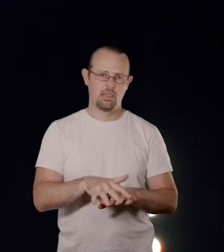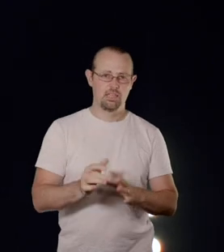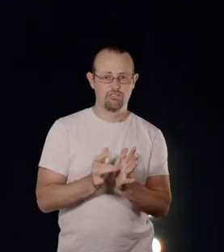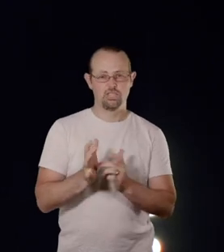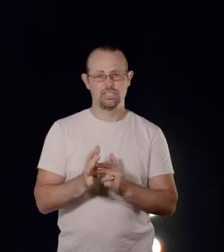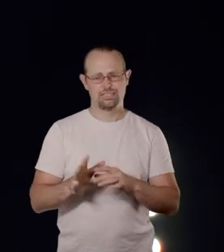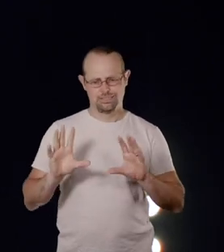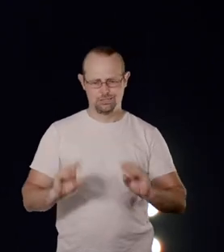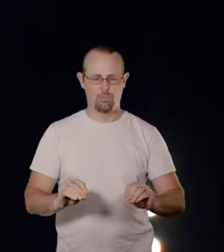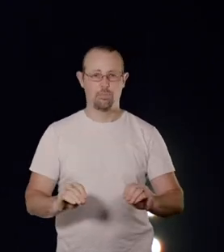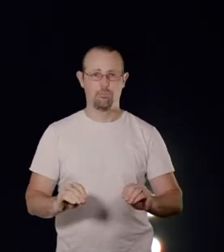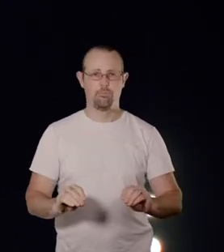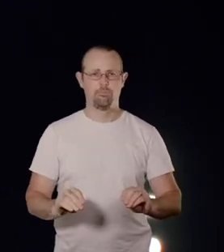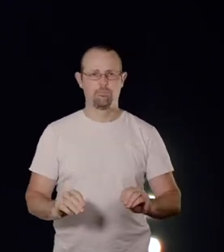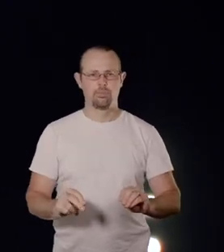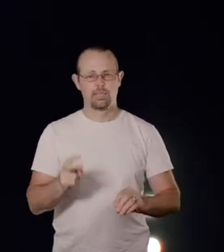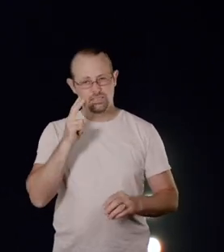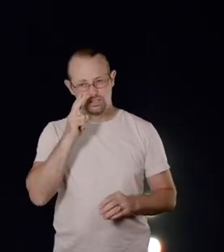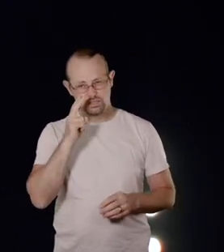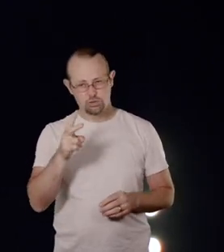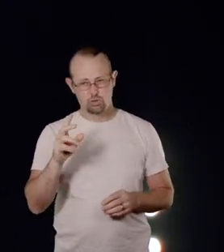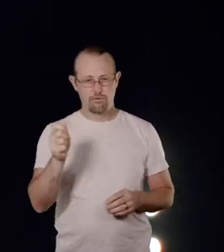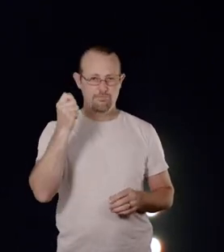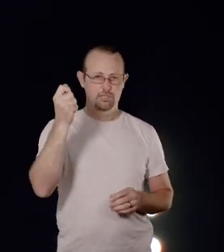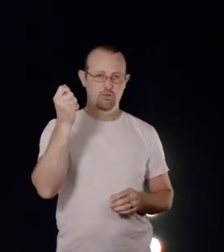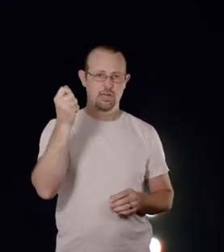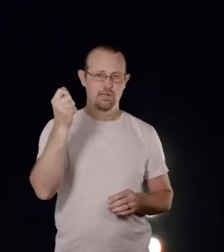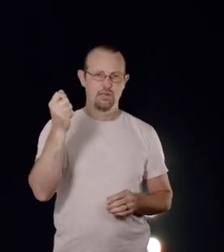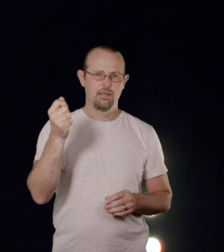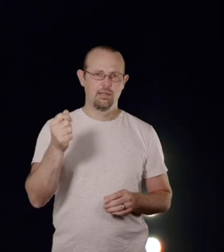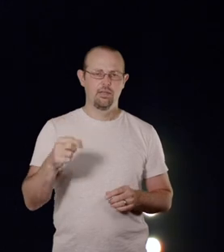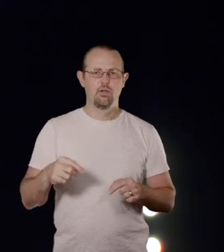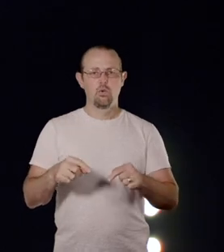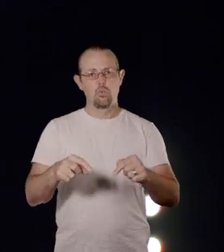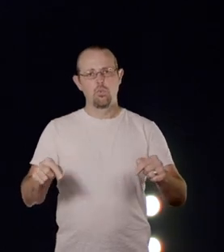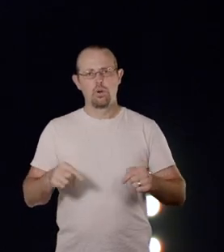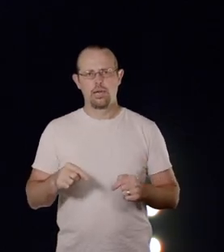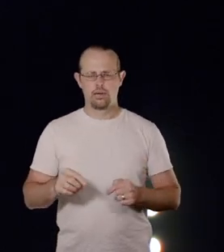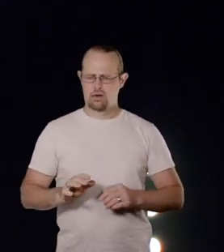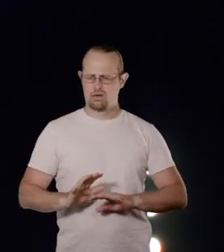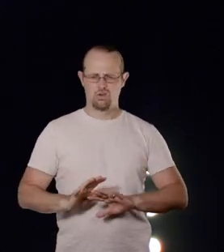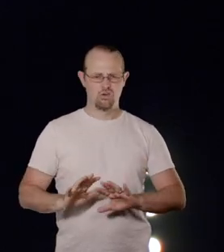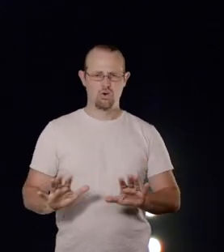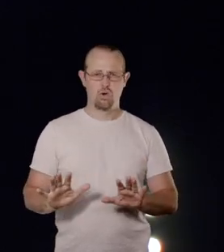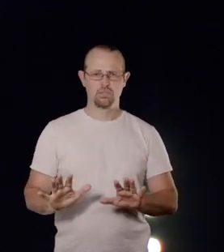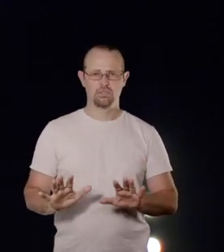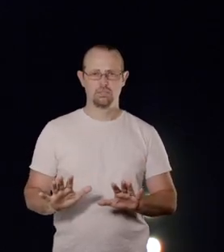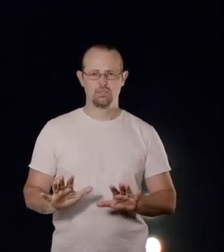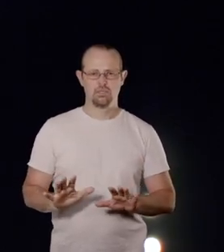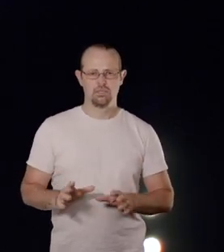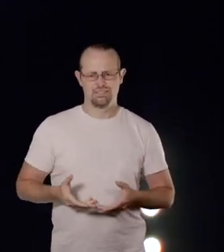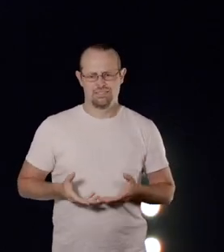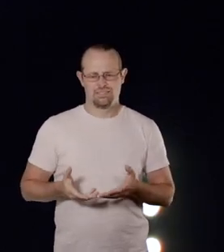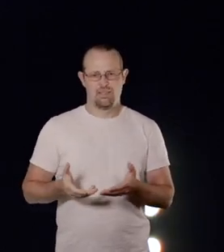seen a victory. And I want to say to you folks, we are not just subject to the fears, the worries. We're not just subject